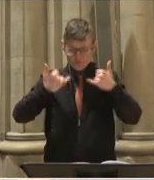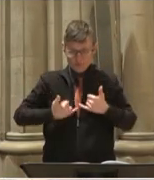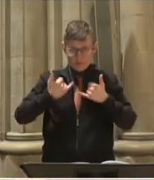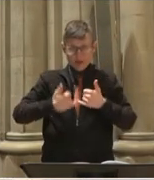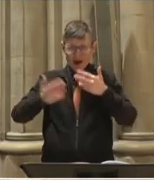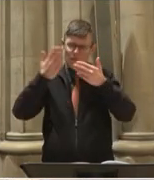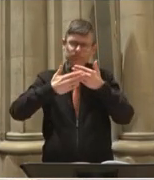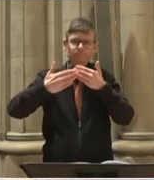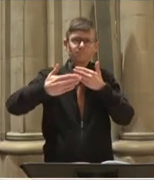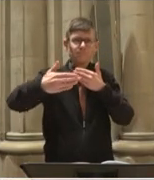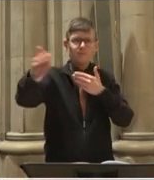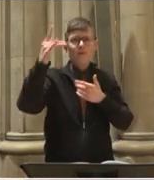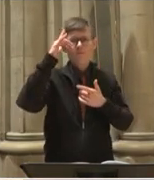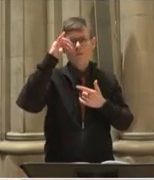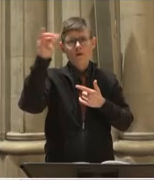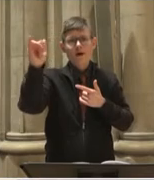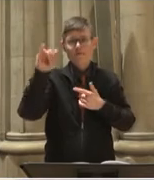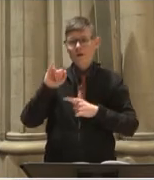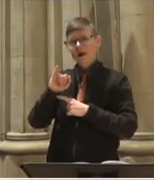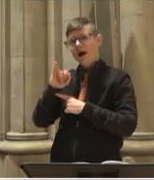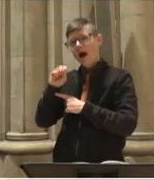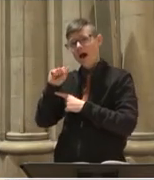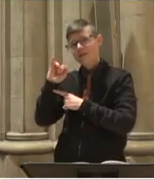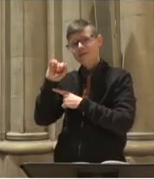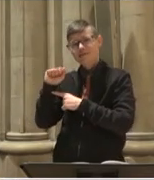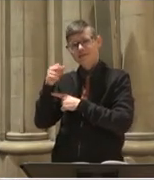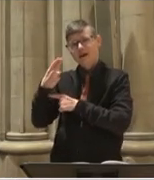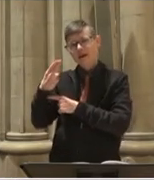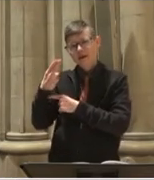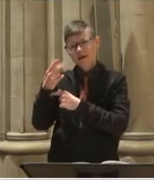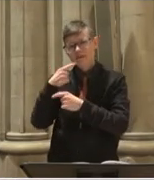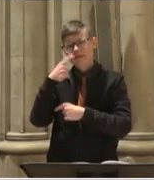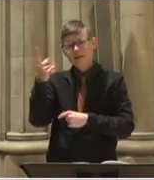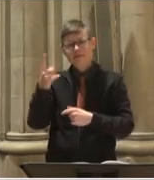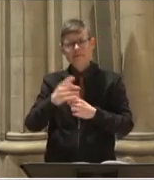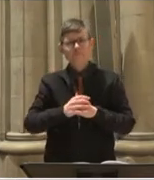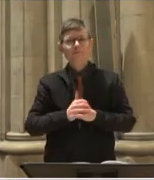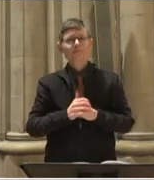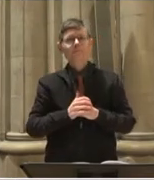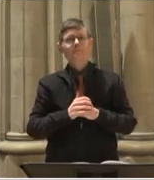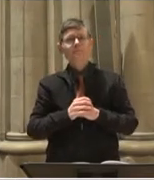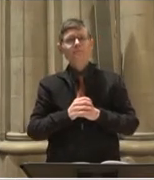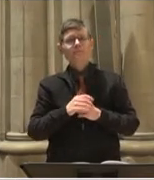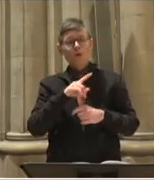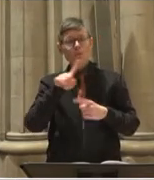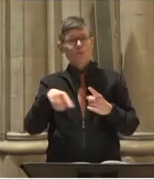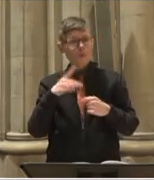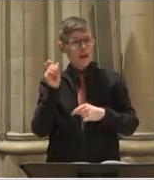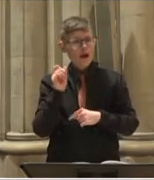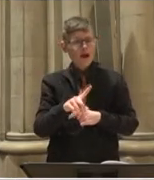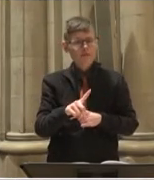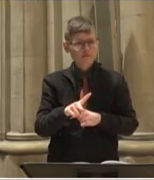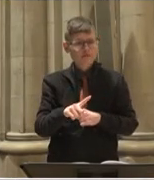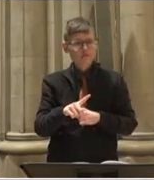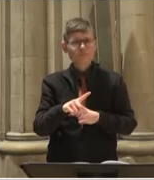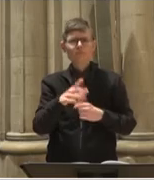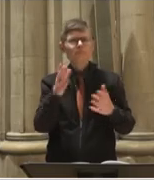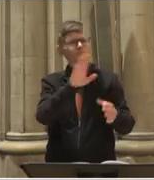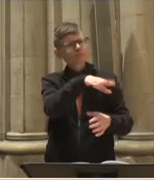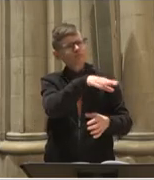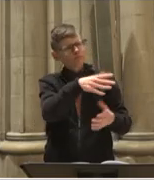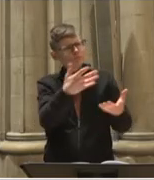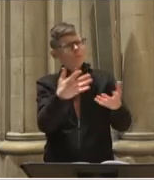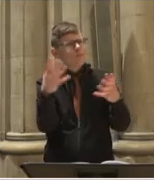and forevermore, Isaiah tells us. When asked what they dreamed